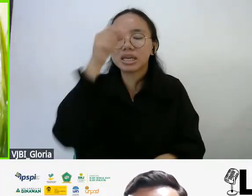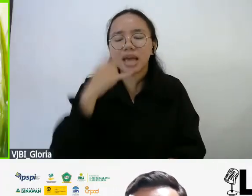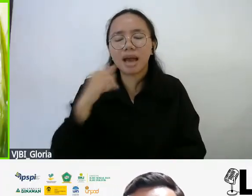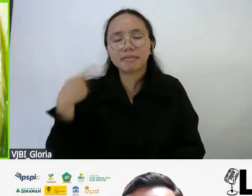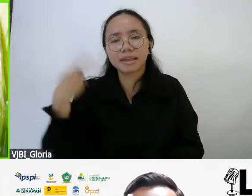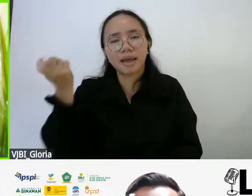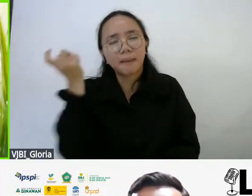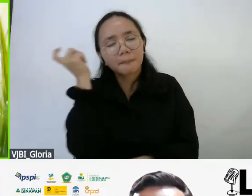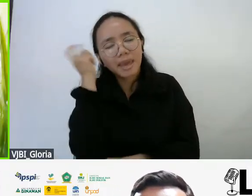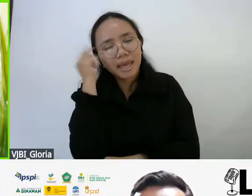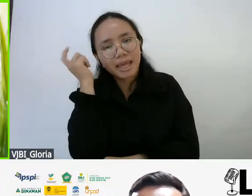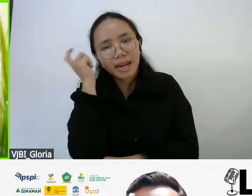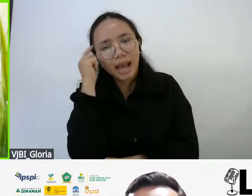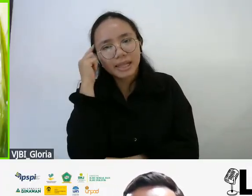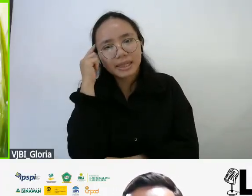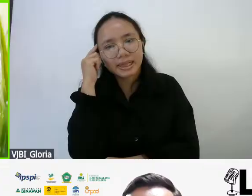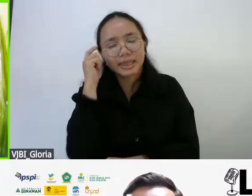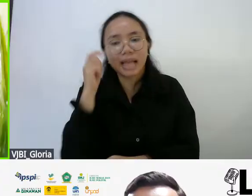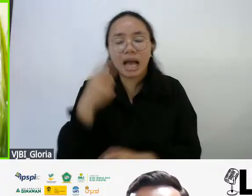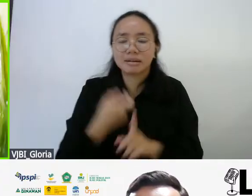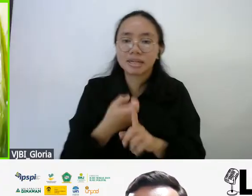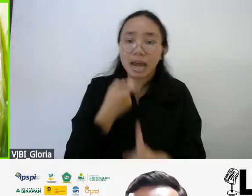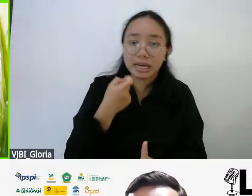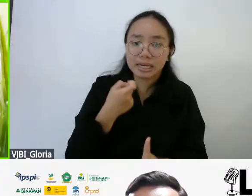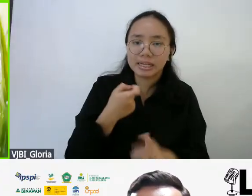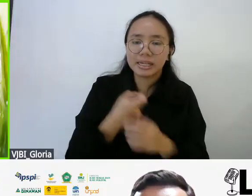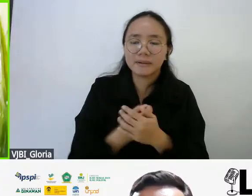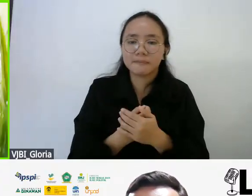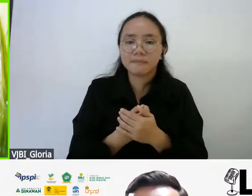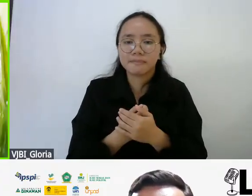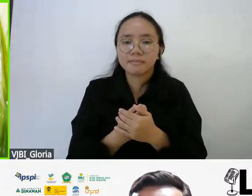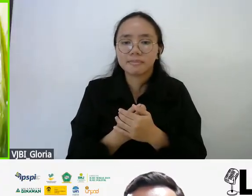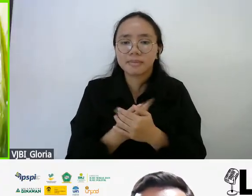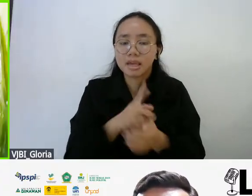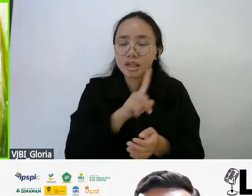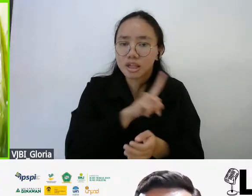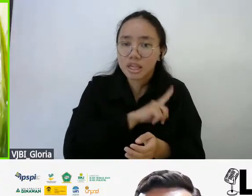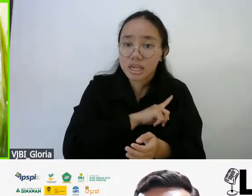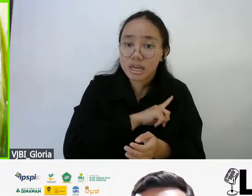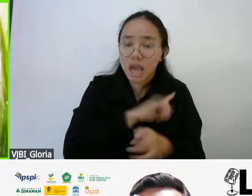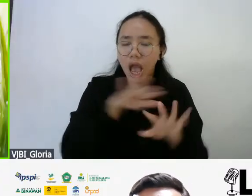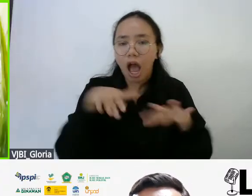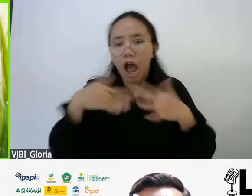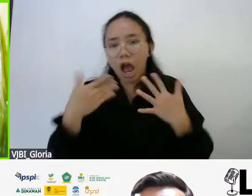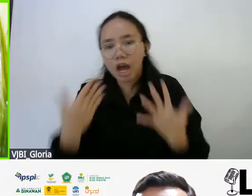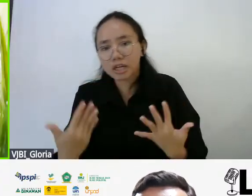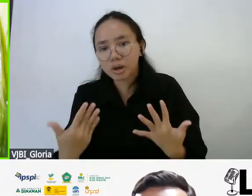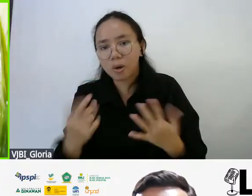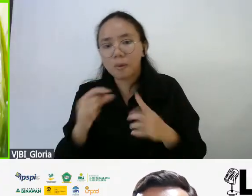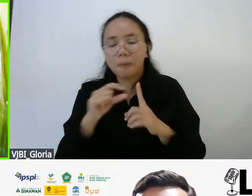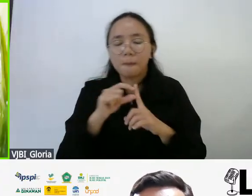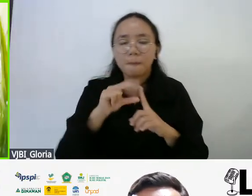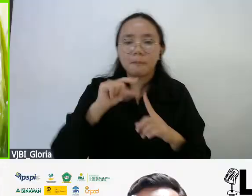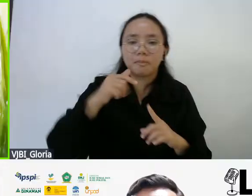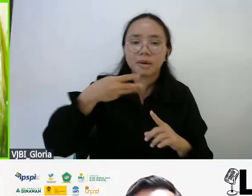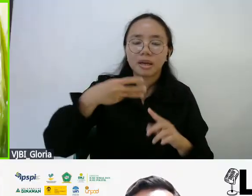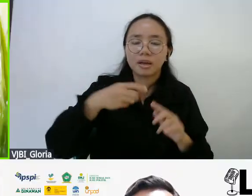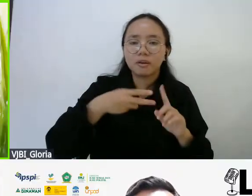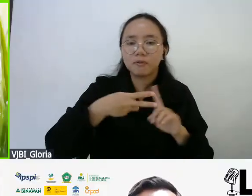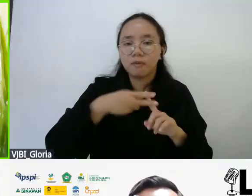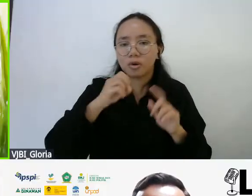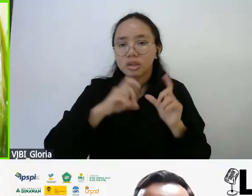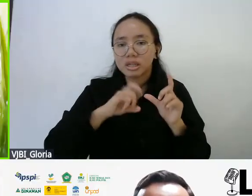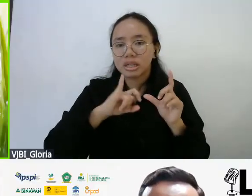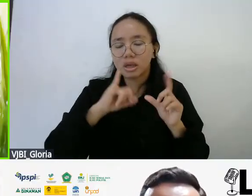personal lives and our professional lives. We have much more power and control than